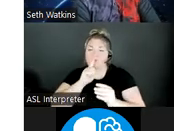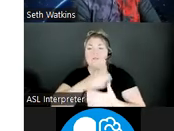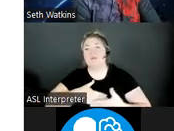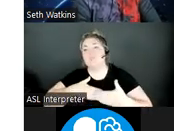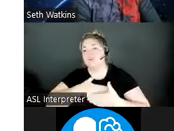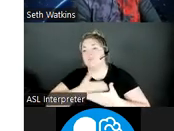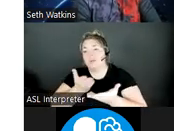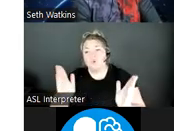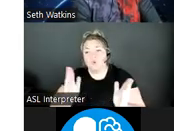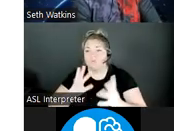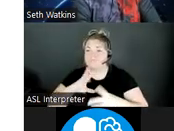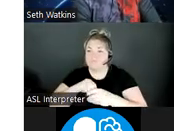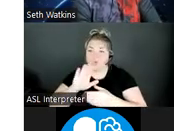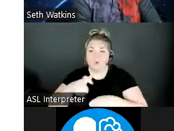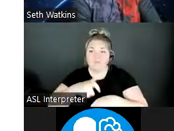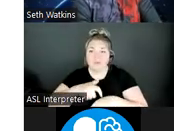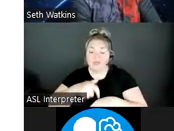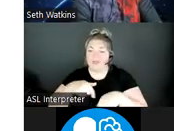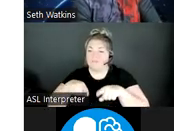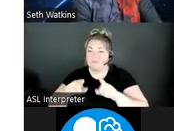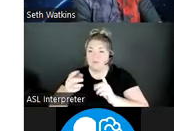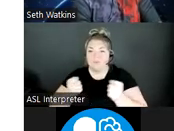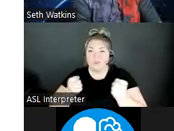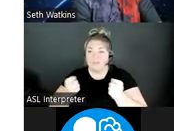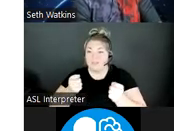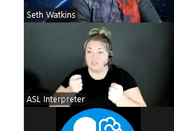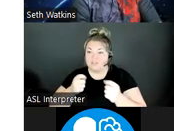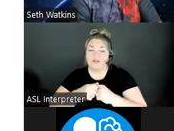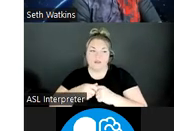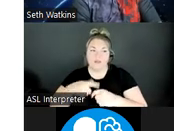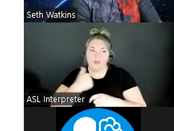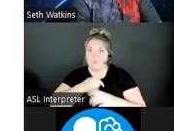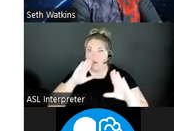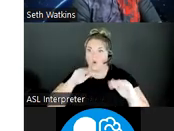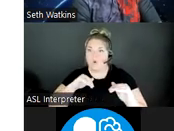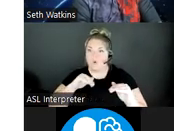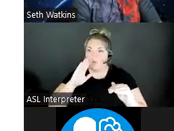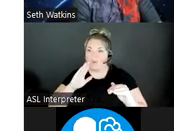appreciate you investing your time in these regulations that we hope will